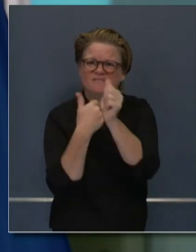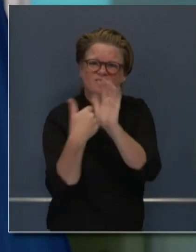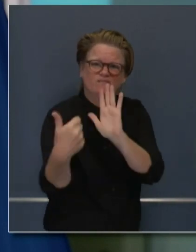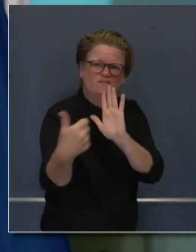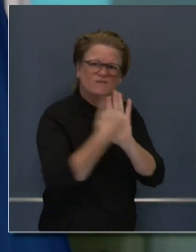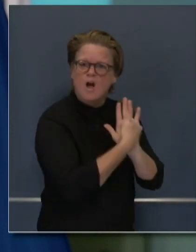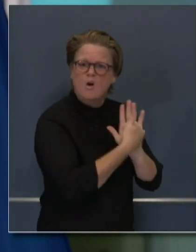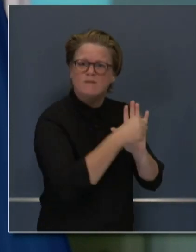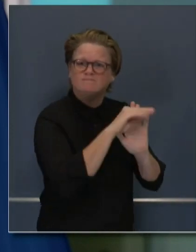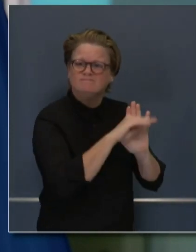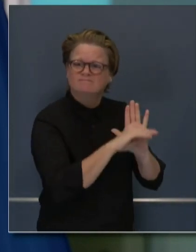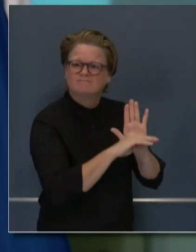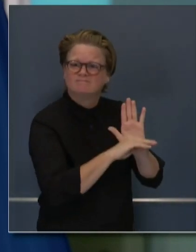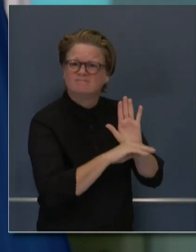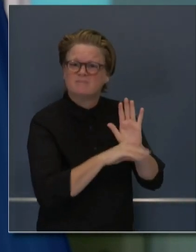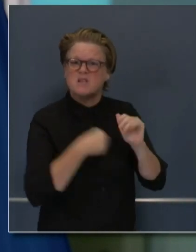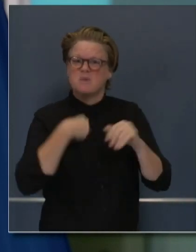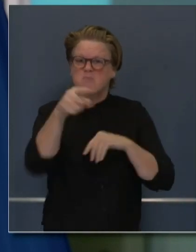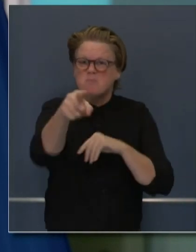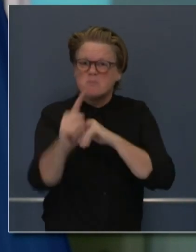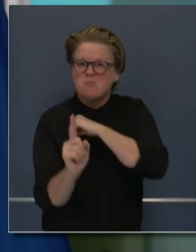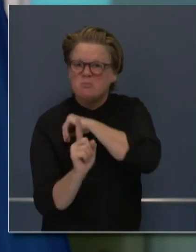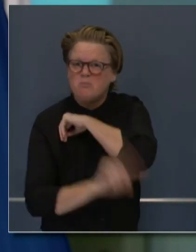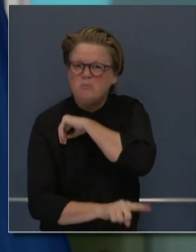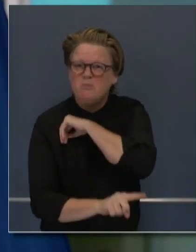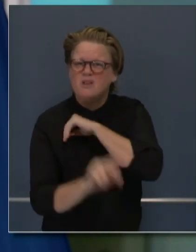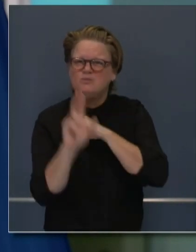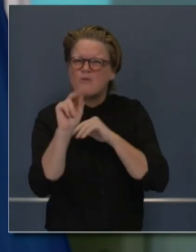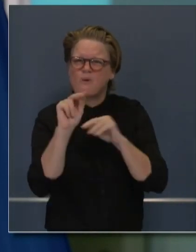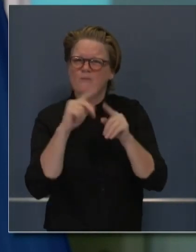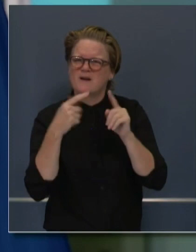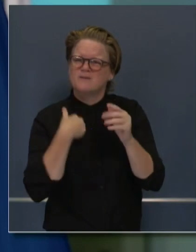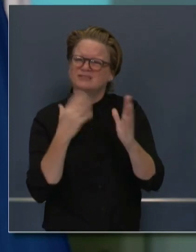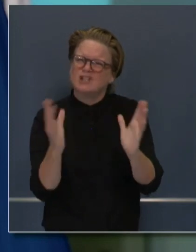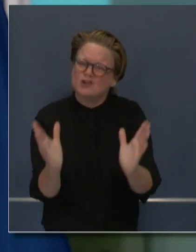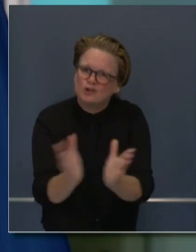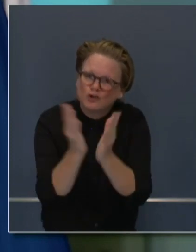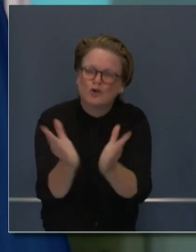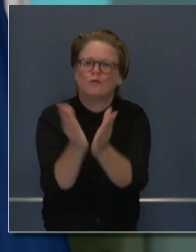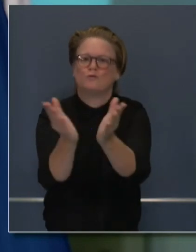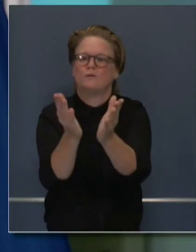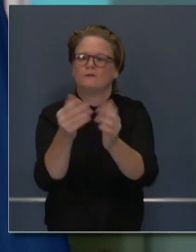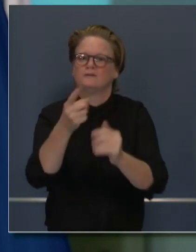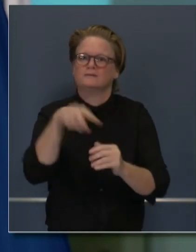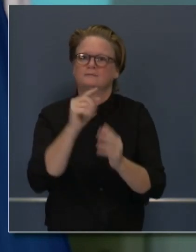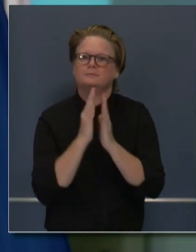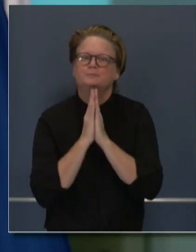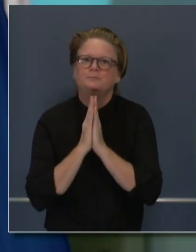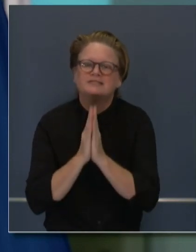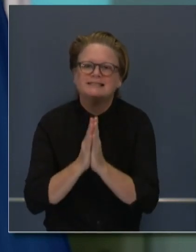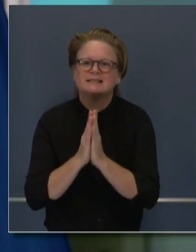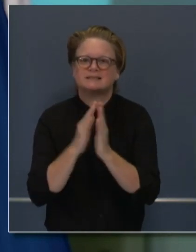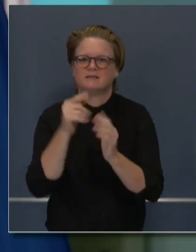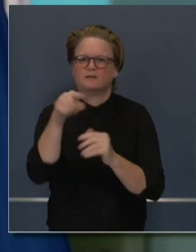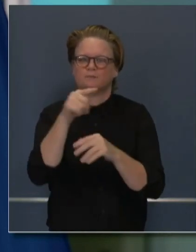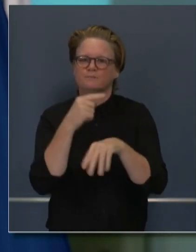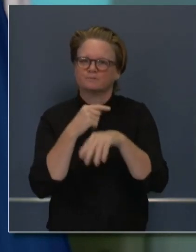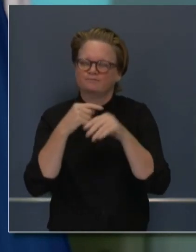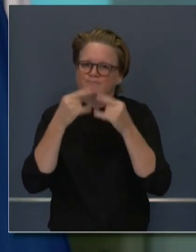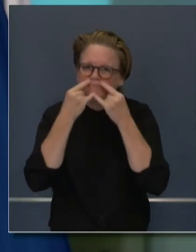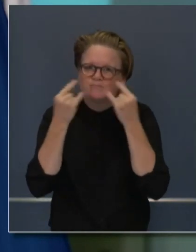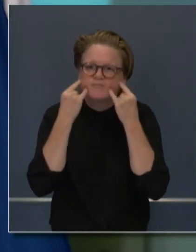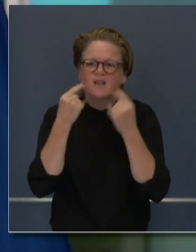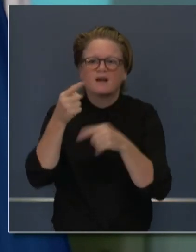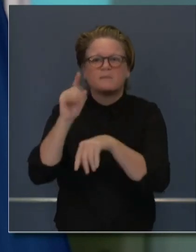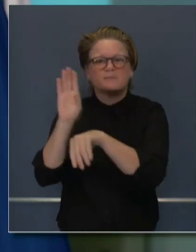in terms of encouraging people, in terms of wearing their face coverings and encouraging businesses and sectors to make sure that